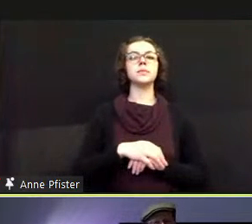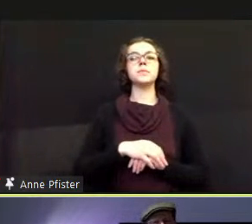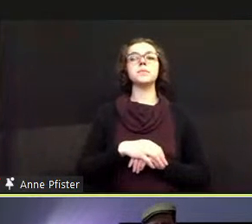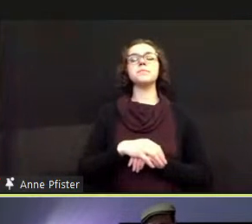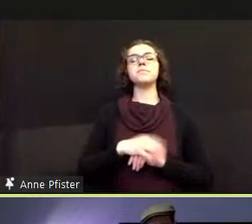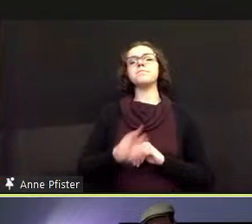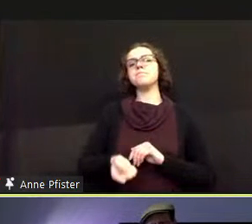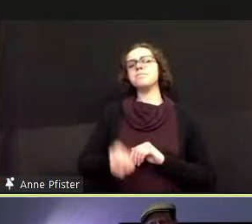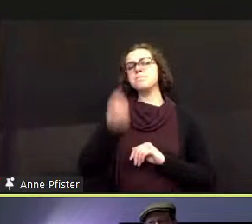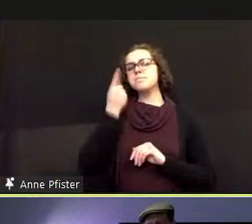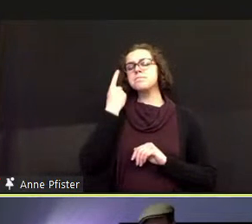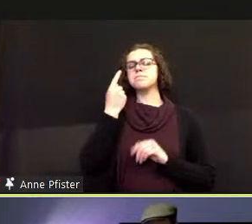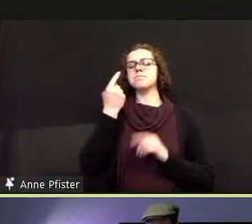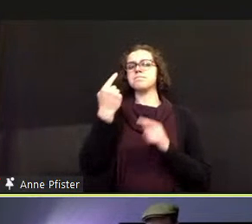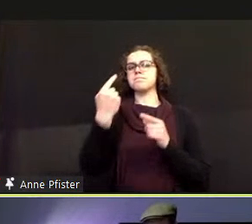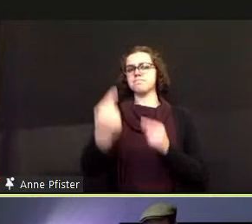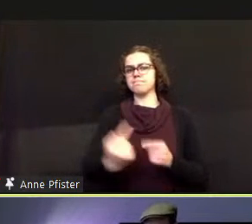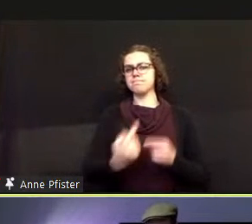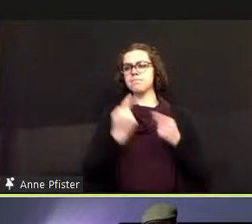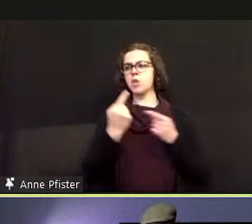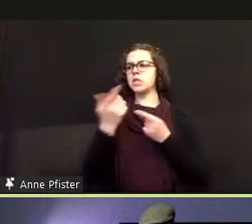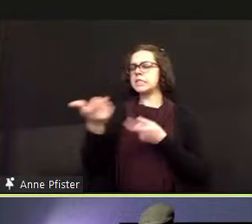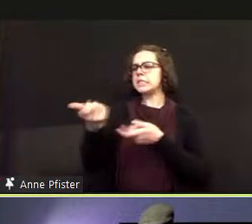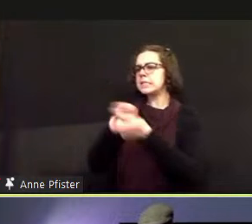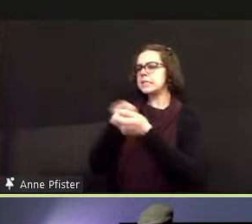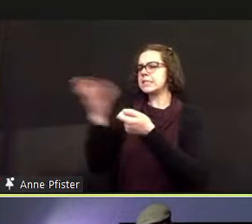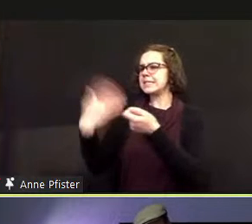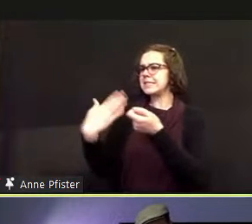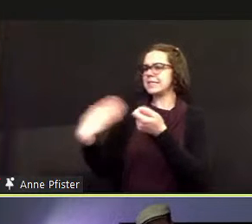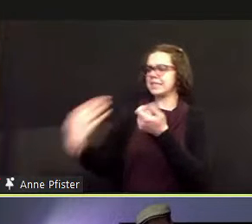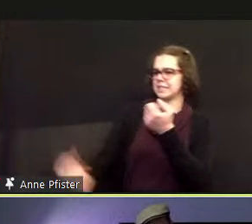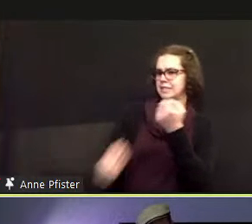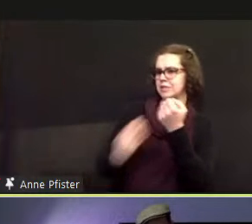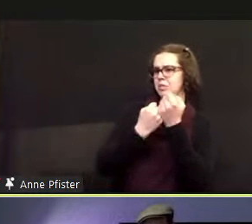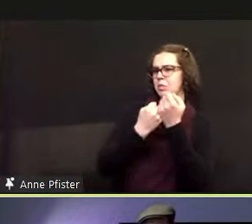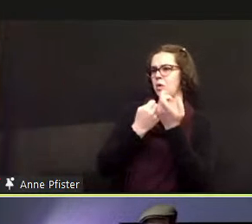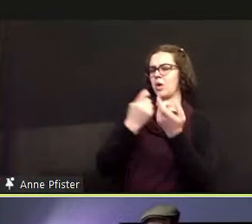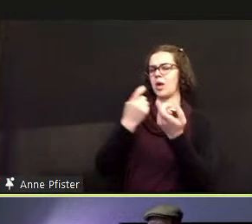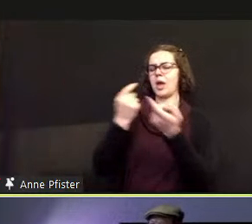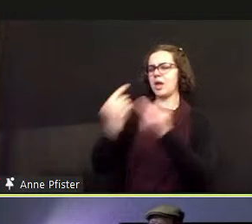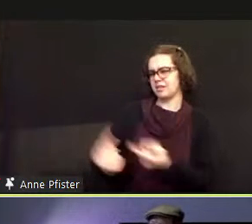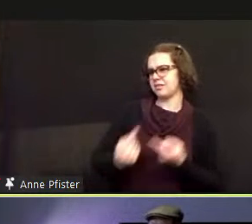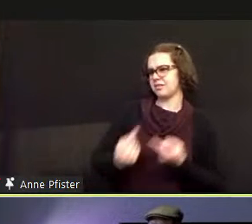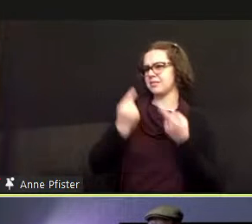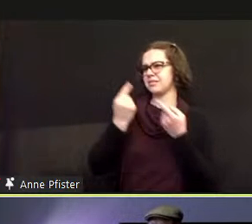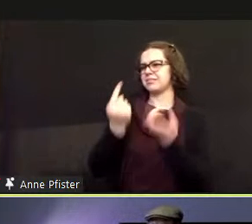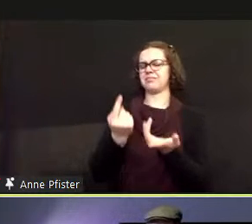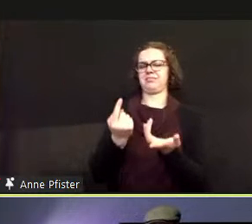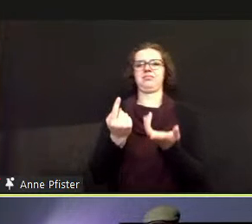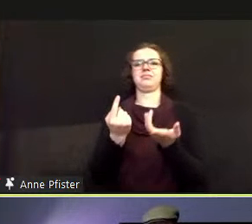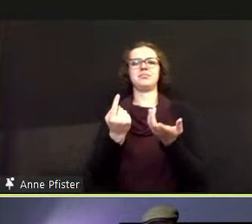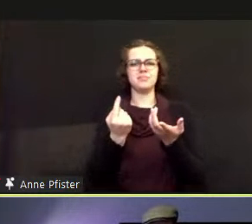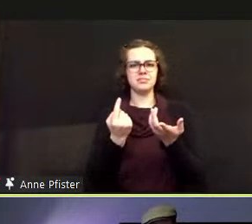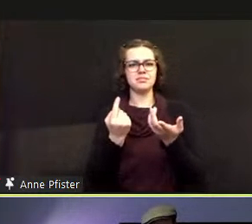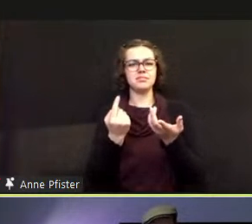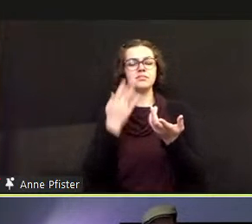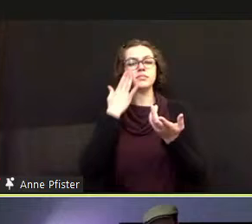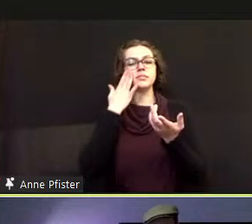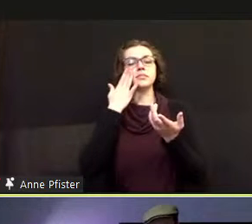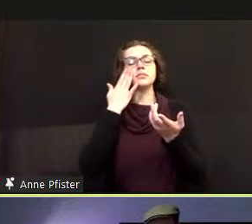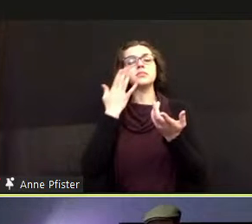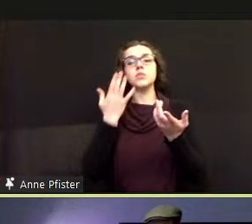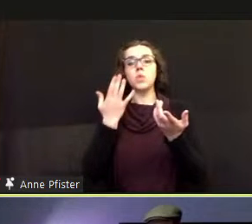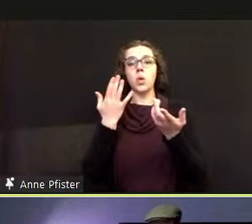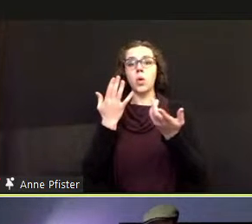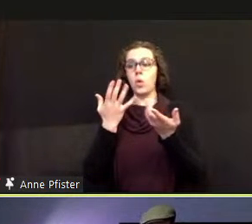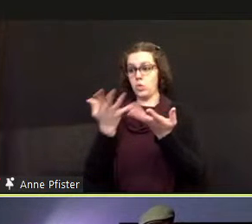having trouble in general getting support from the folks on the Atlantic coast. And so in order to garner some of